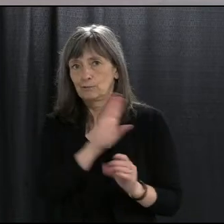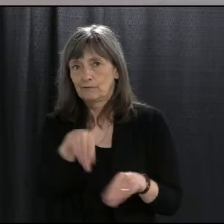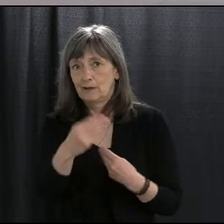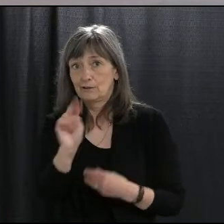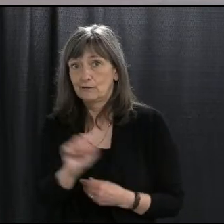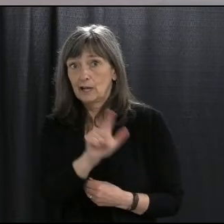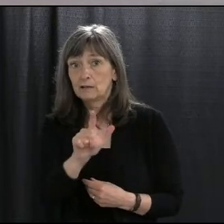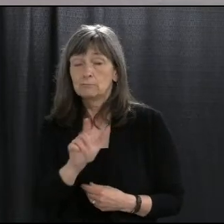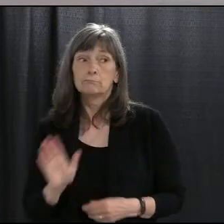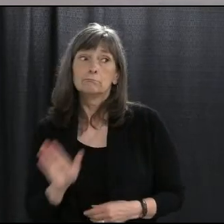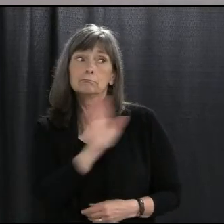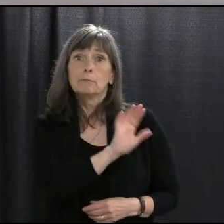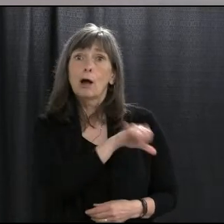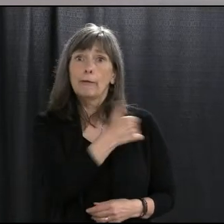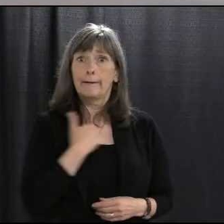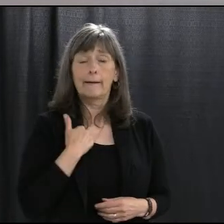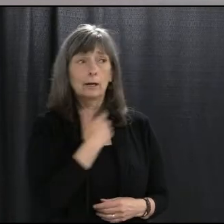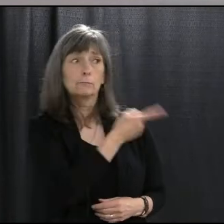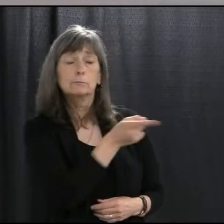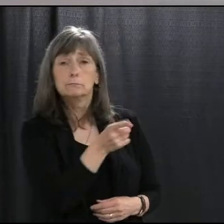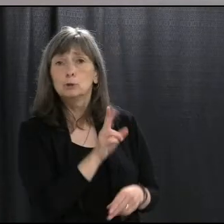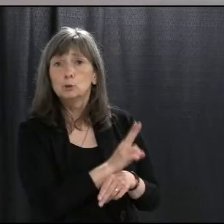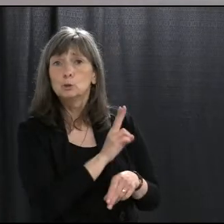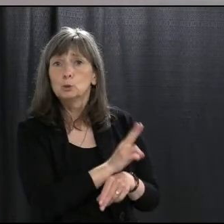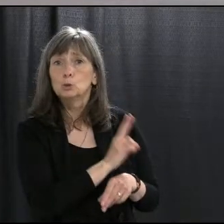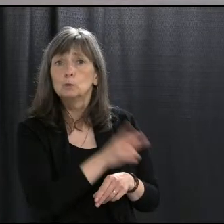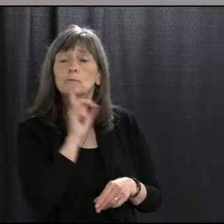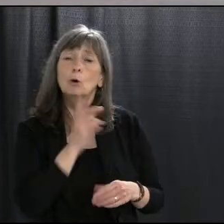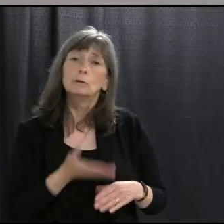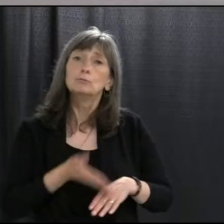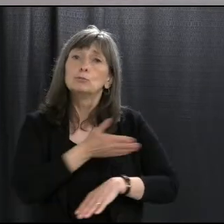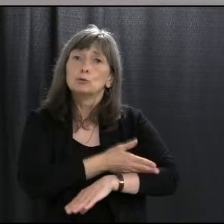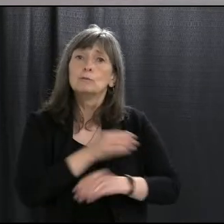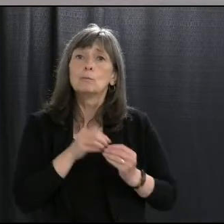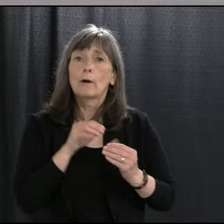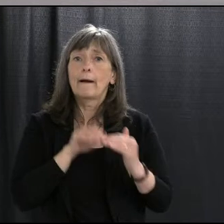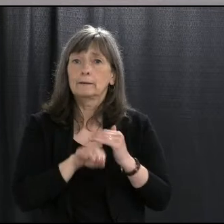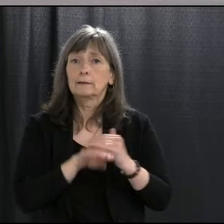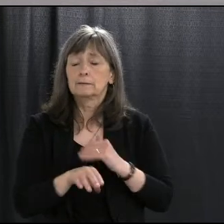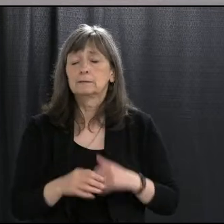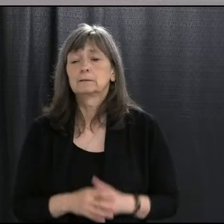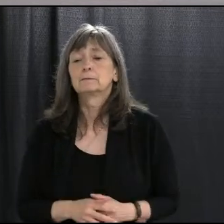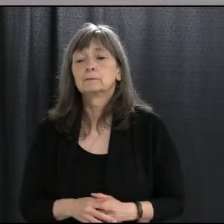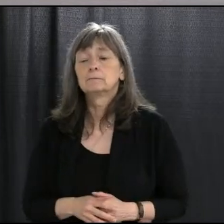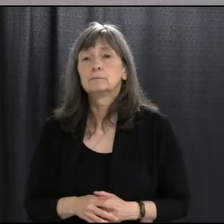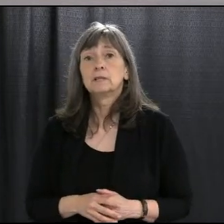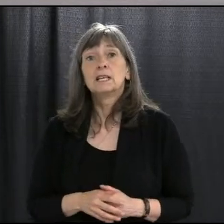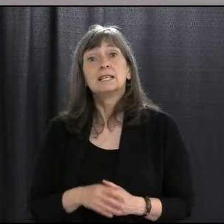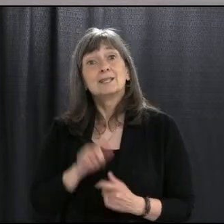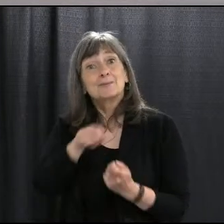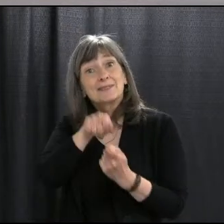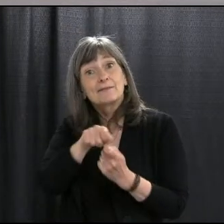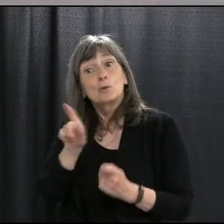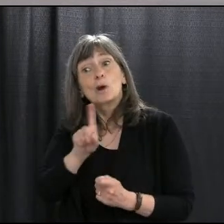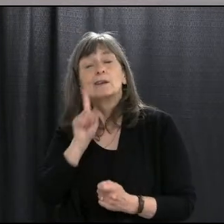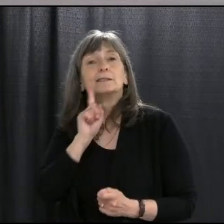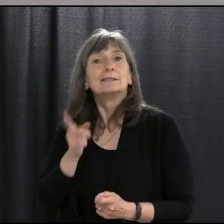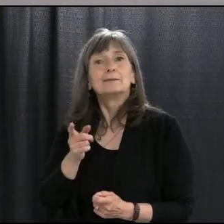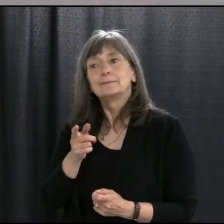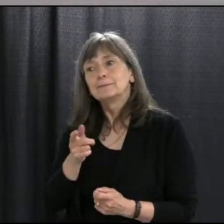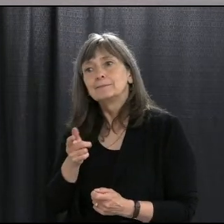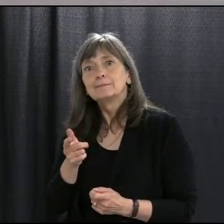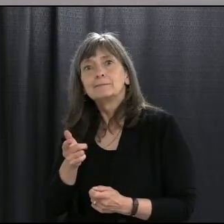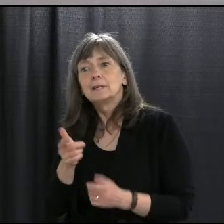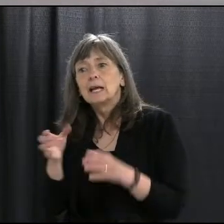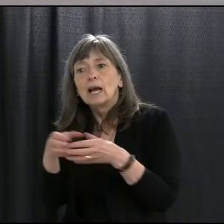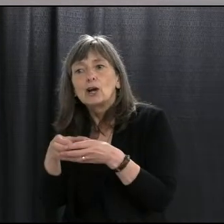used across Canada to increase access to primary care. They are particularly effective for underserved and vulnerable populations such